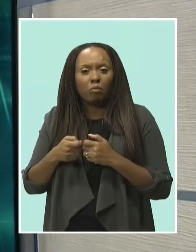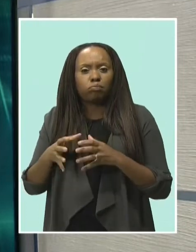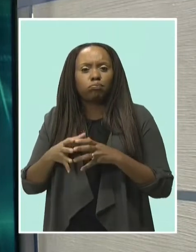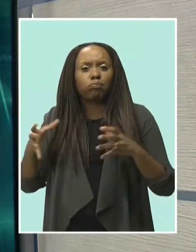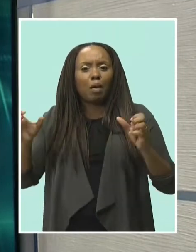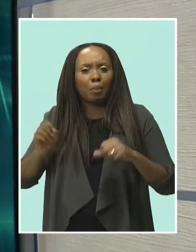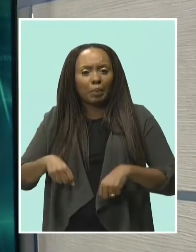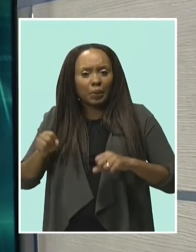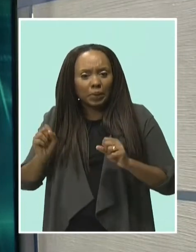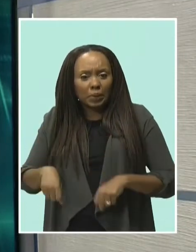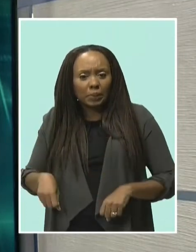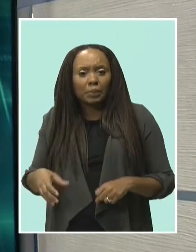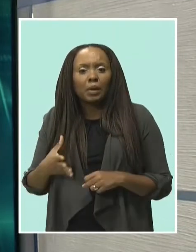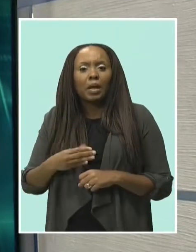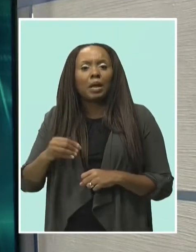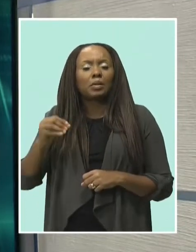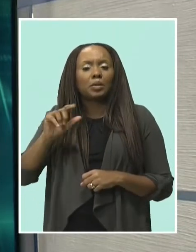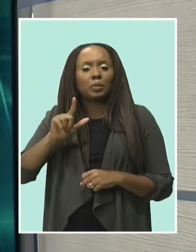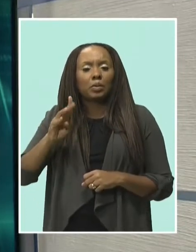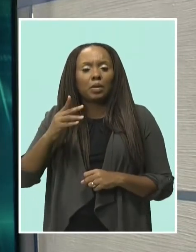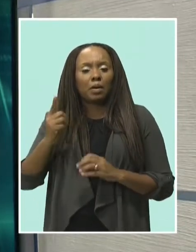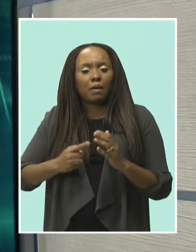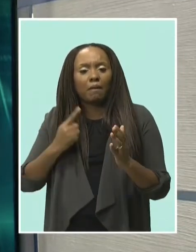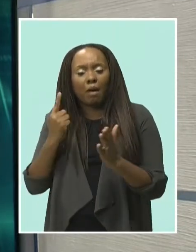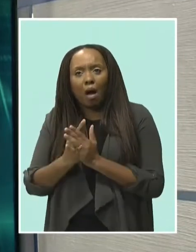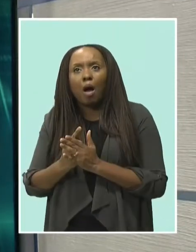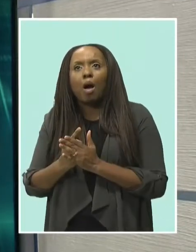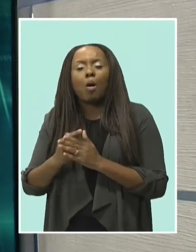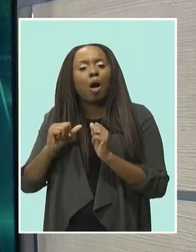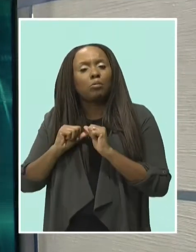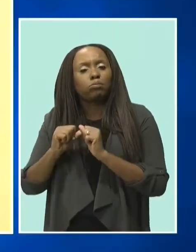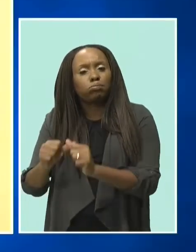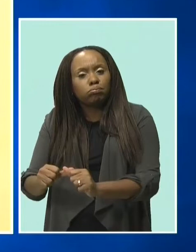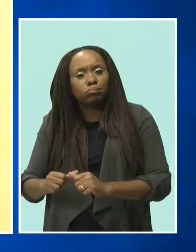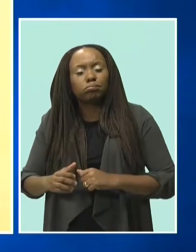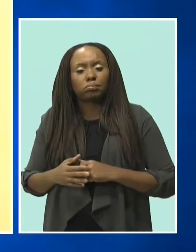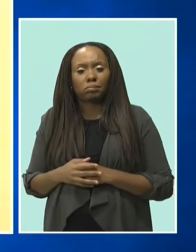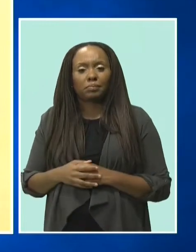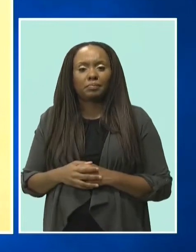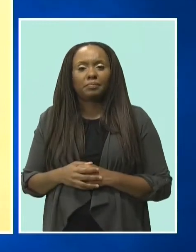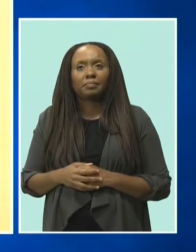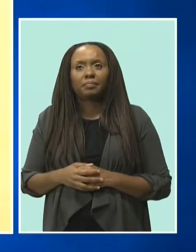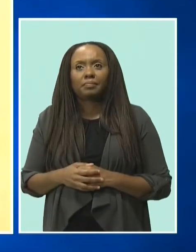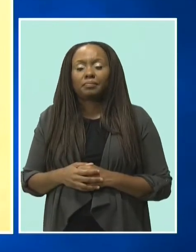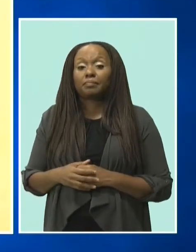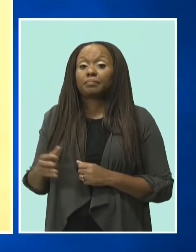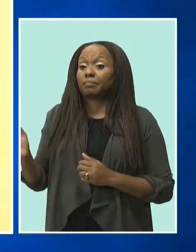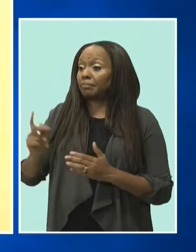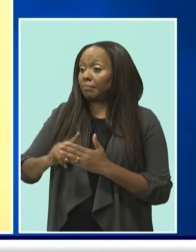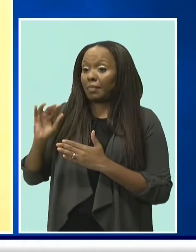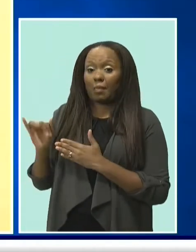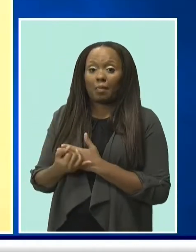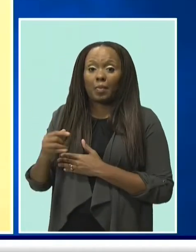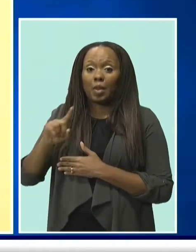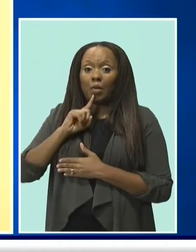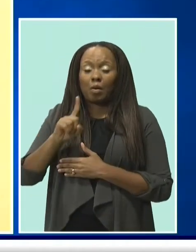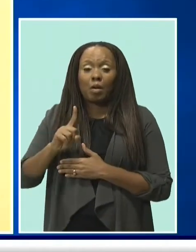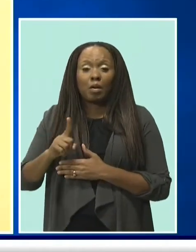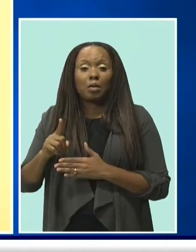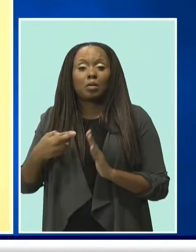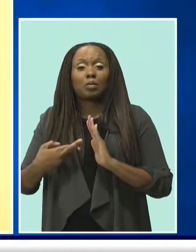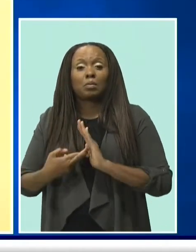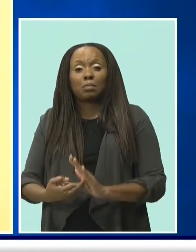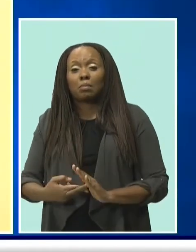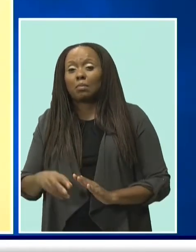high demand on a 24-hour basis. So what this project actually would represent is a much